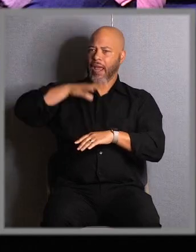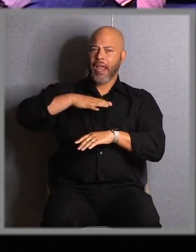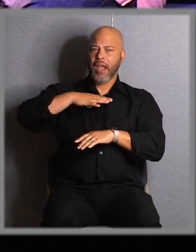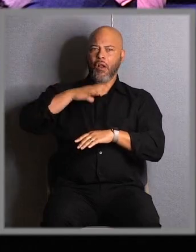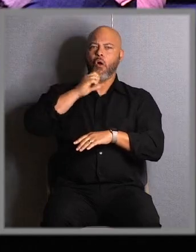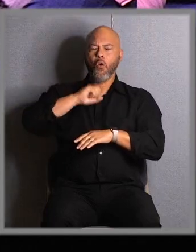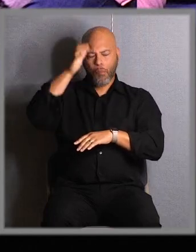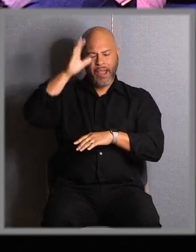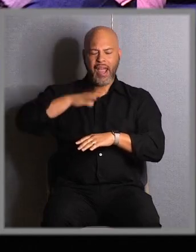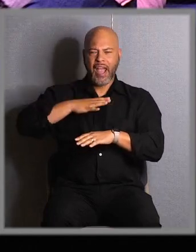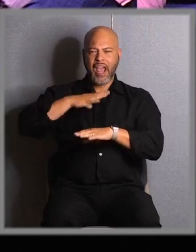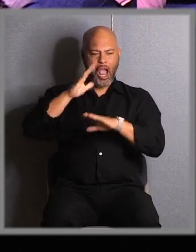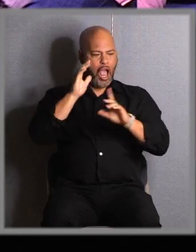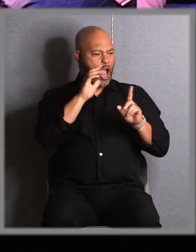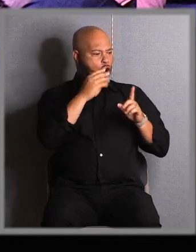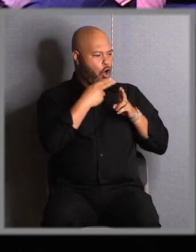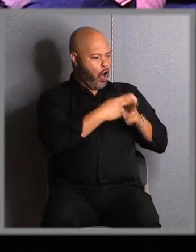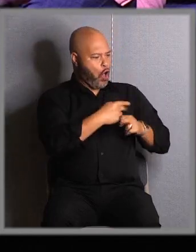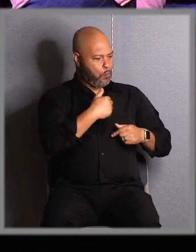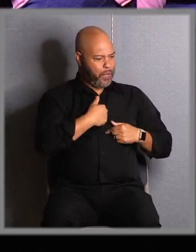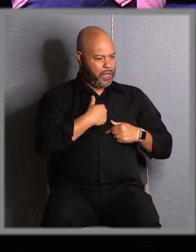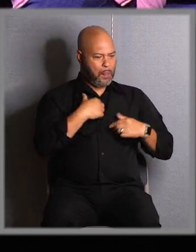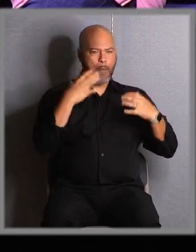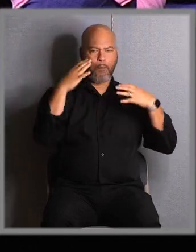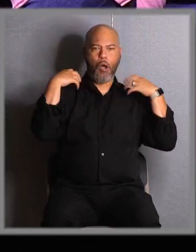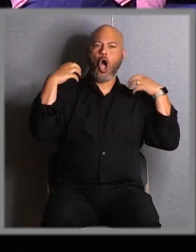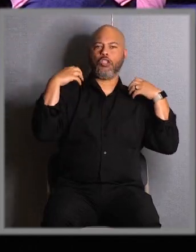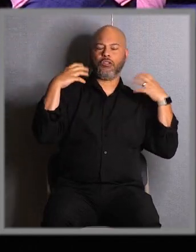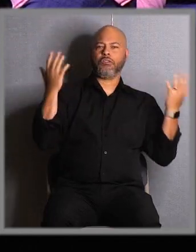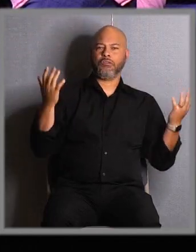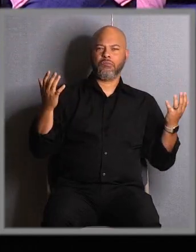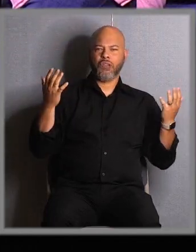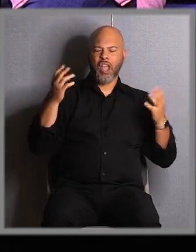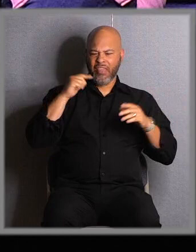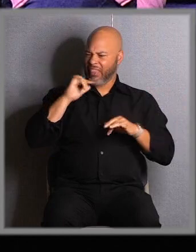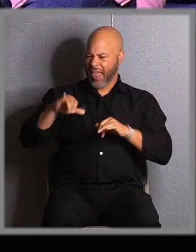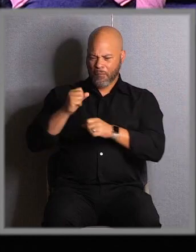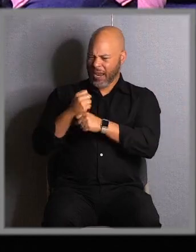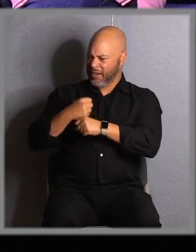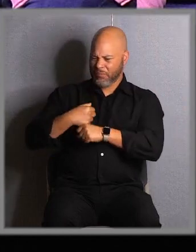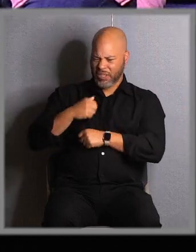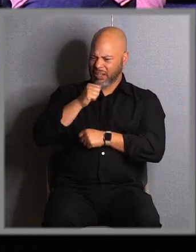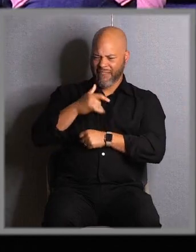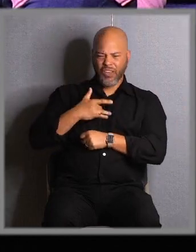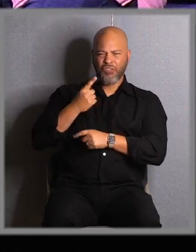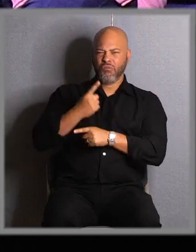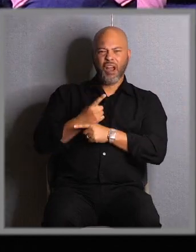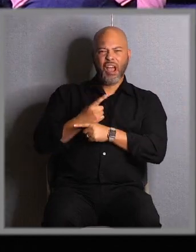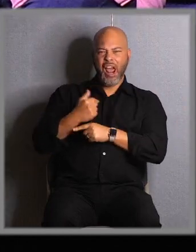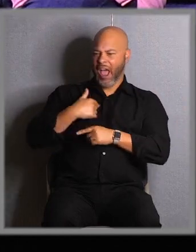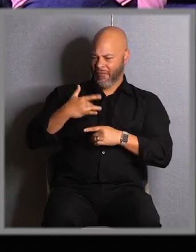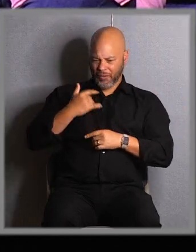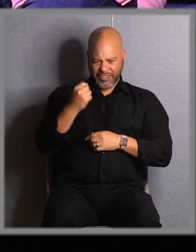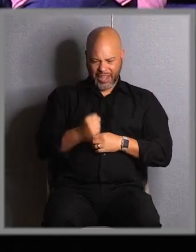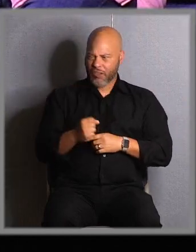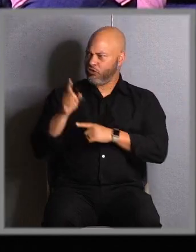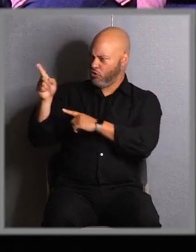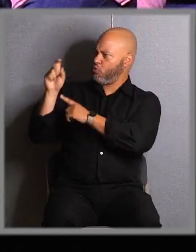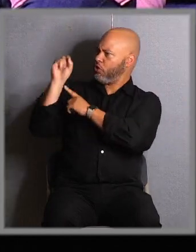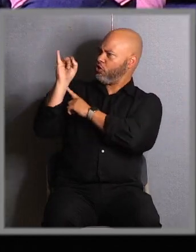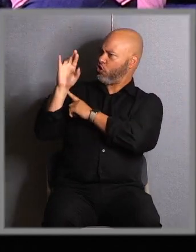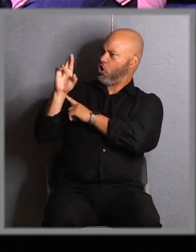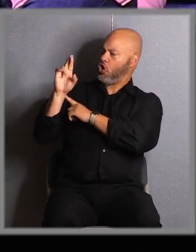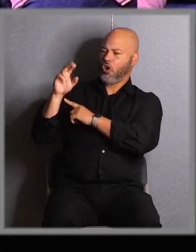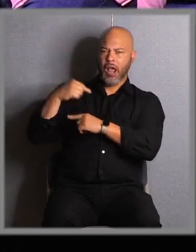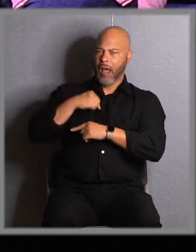and how uncomfortable that made me even then, because I'm thinking, no, I'm from the South. You're sir. I'm